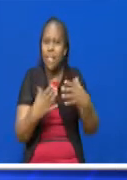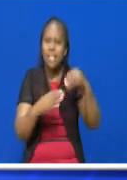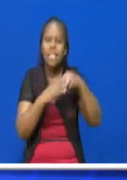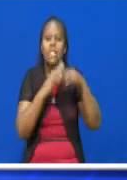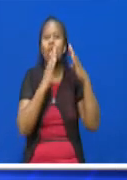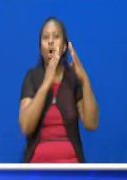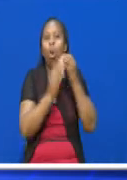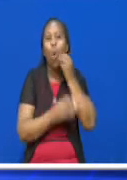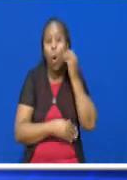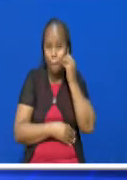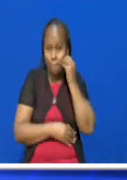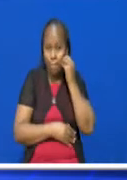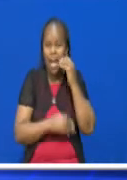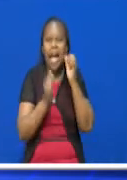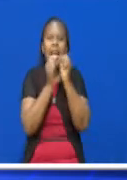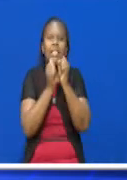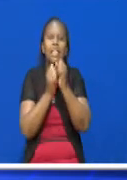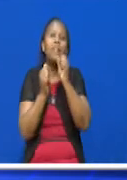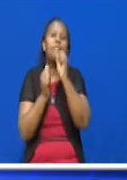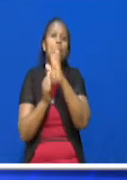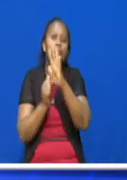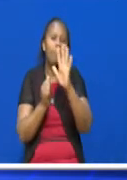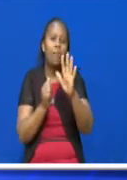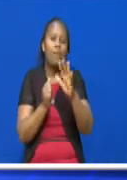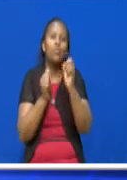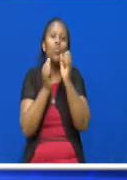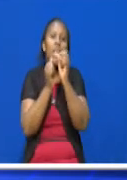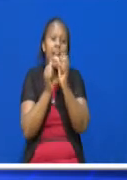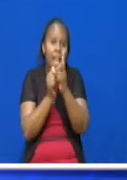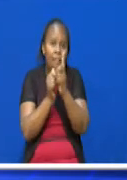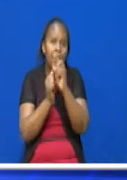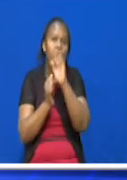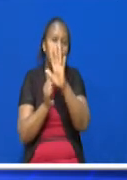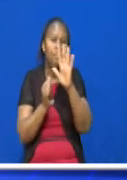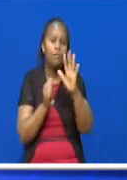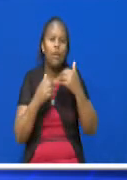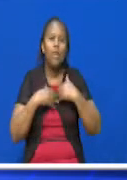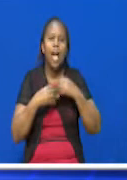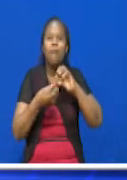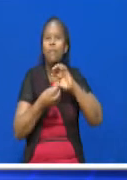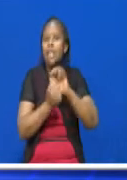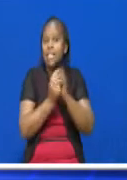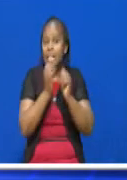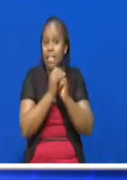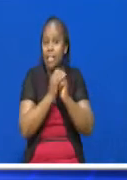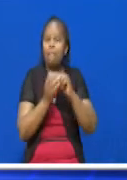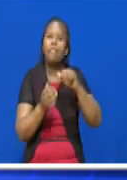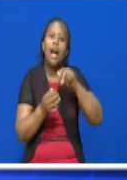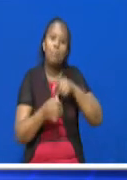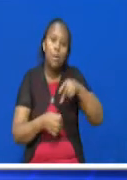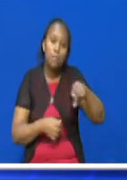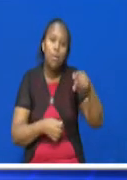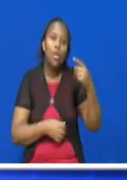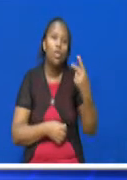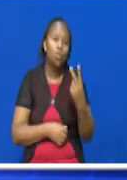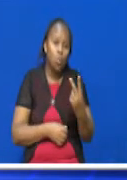home. At 10:55 to 11:25, we have the creative activities of PP2, where we are